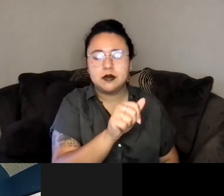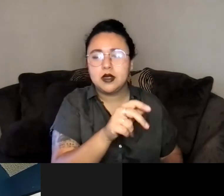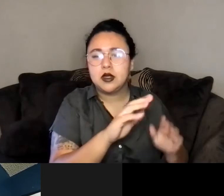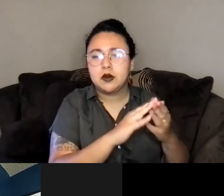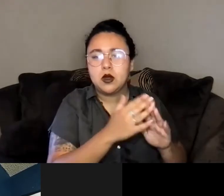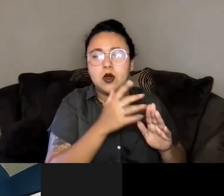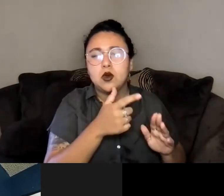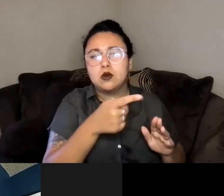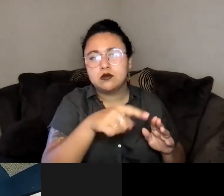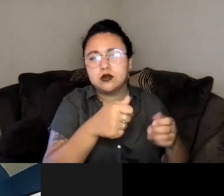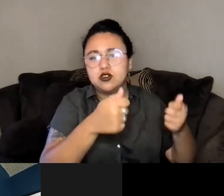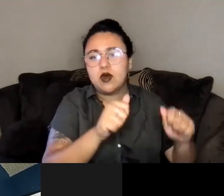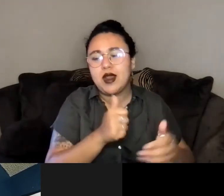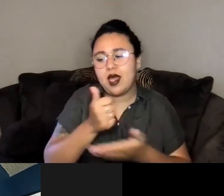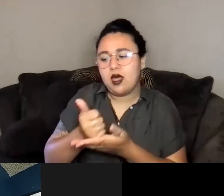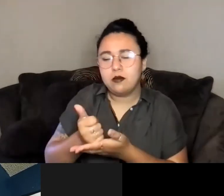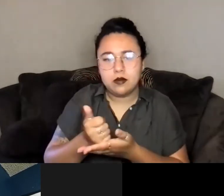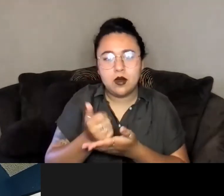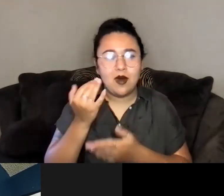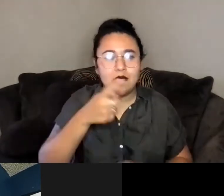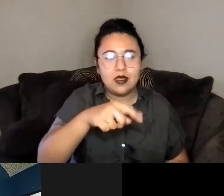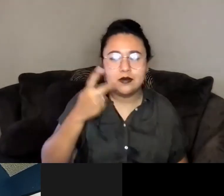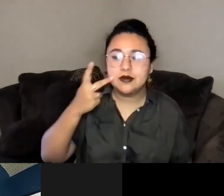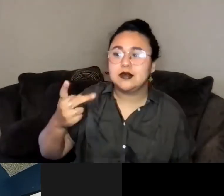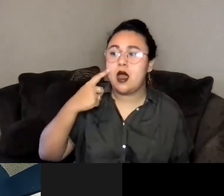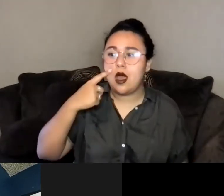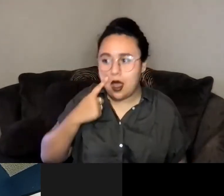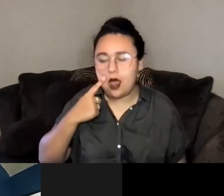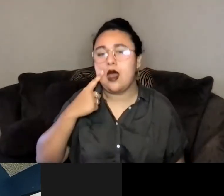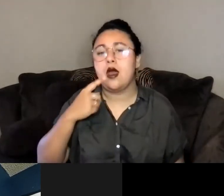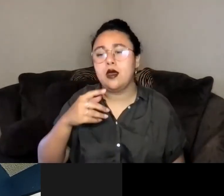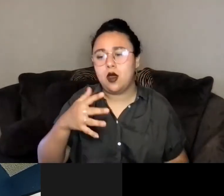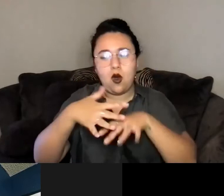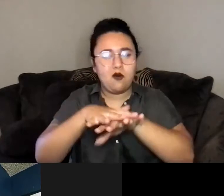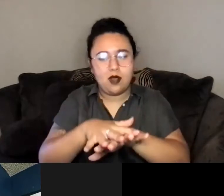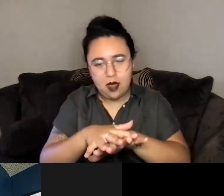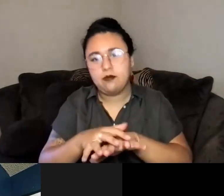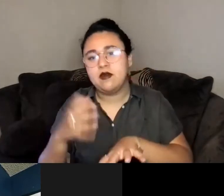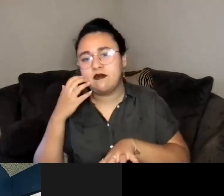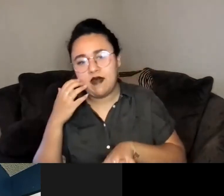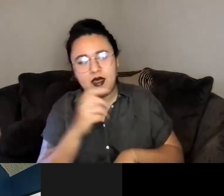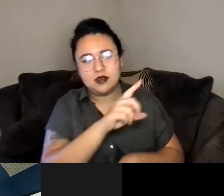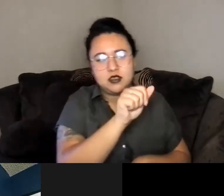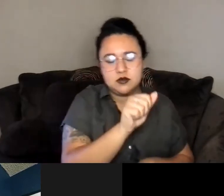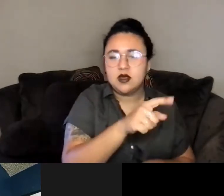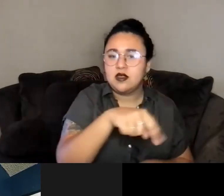tried to help because they have seen the overlap and they have seen how weight is